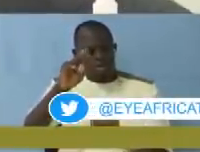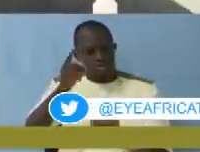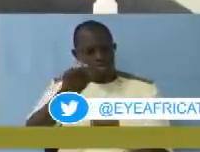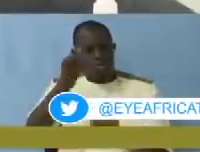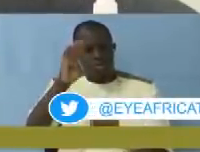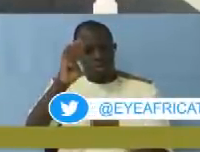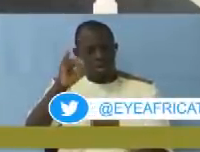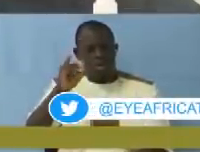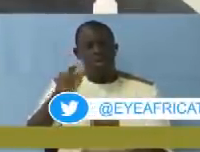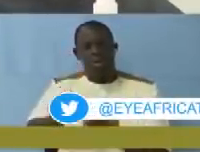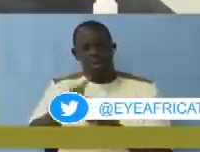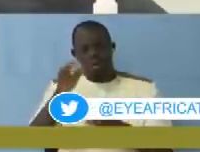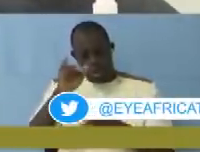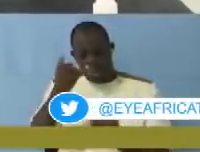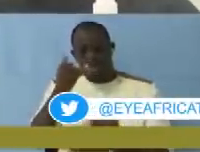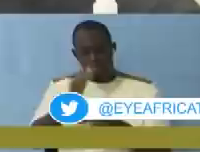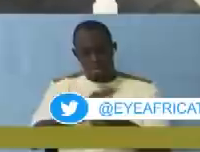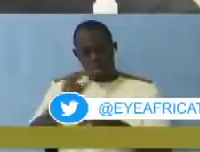Yes, I was.